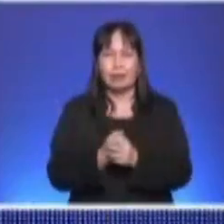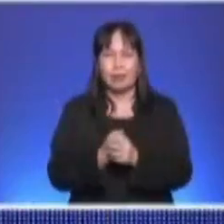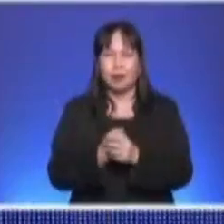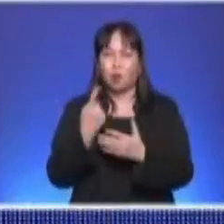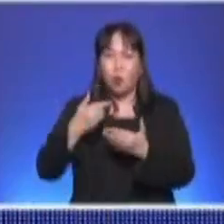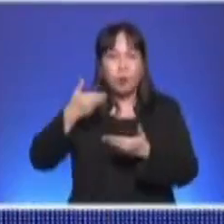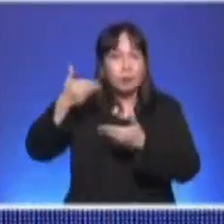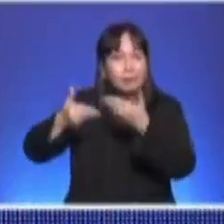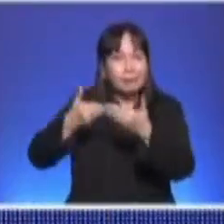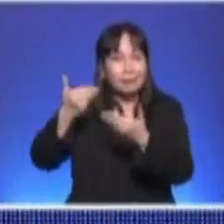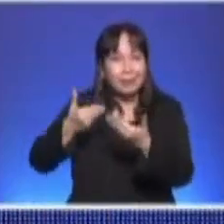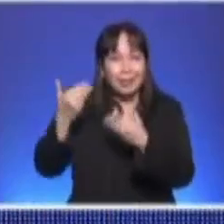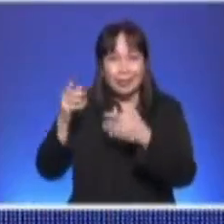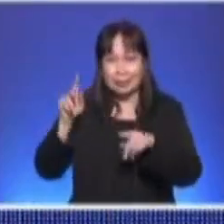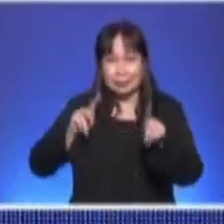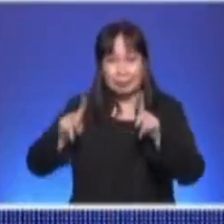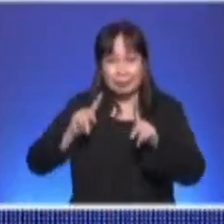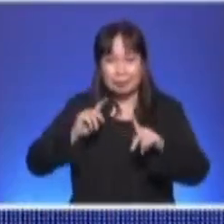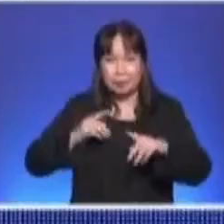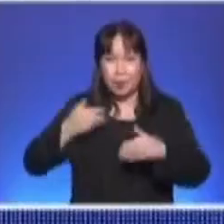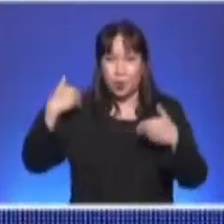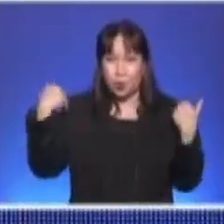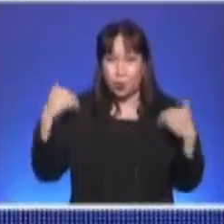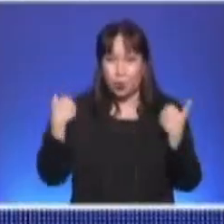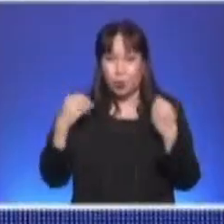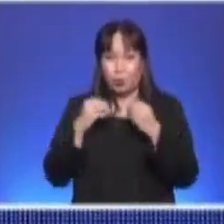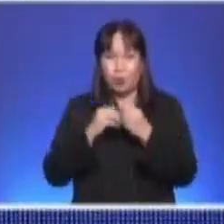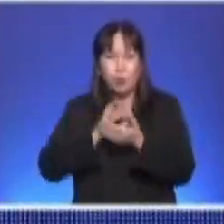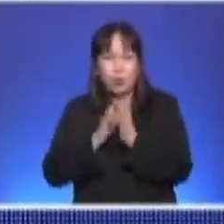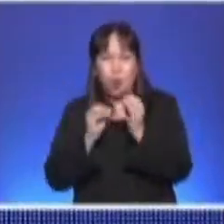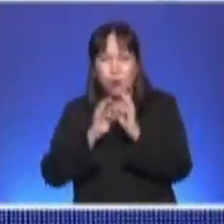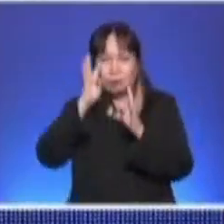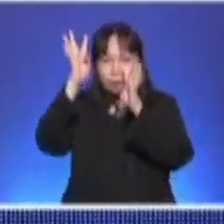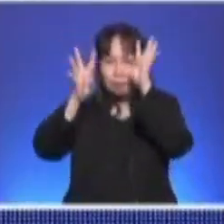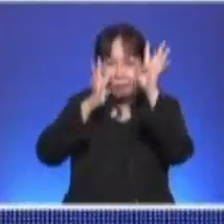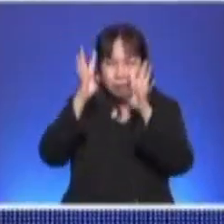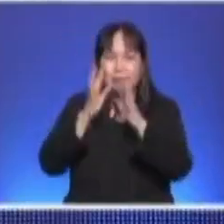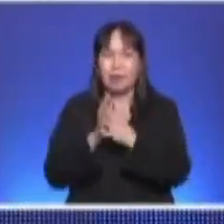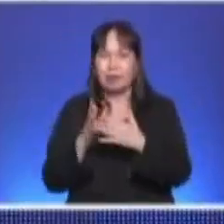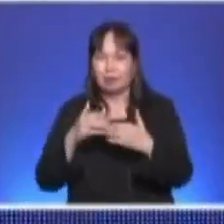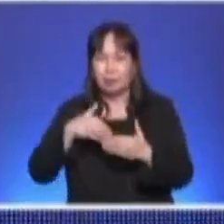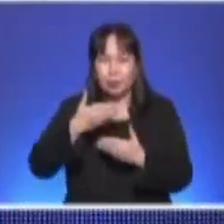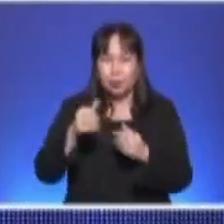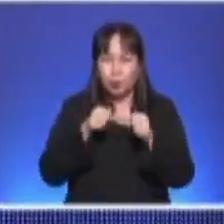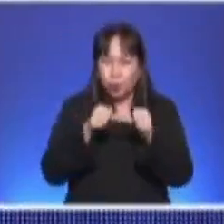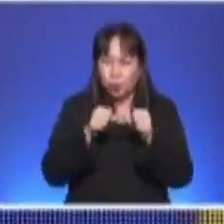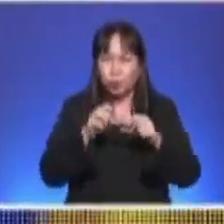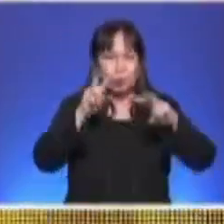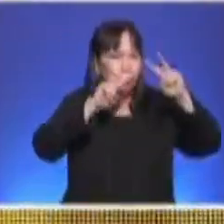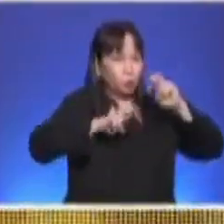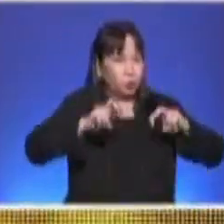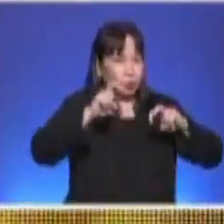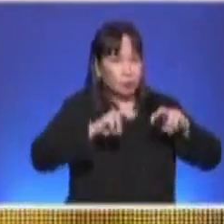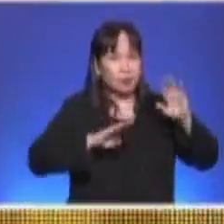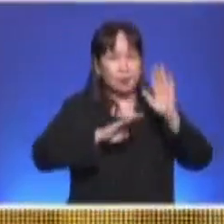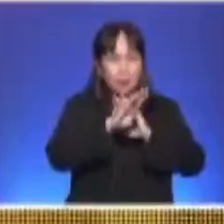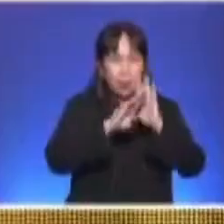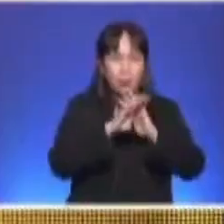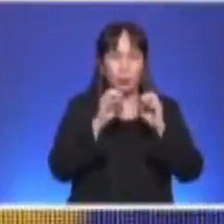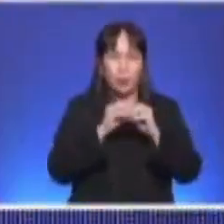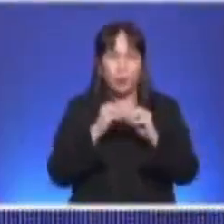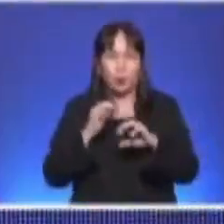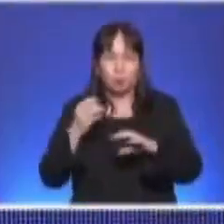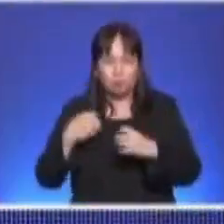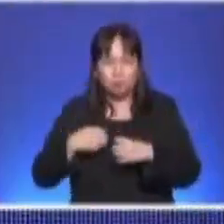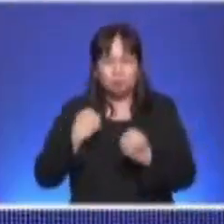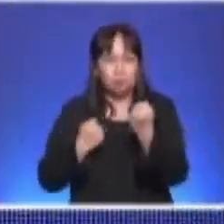next generation, and having more innovation, they would lead into more research and development, building up a stronger